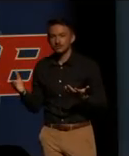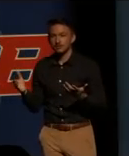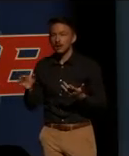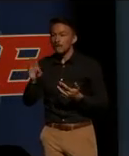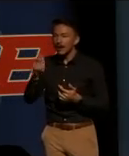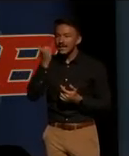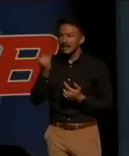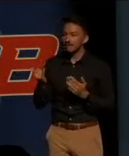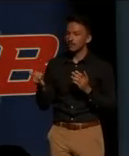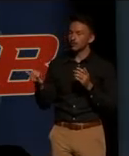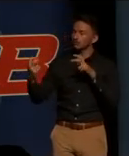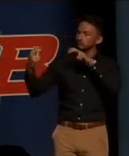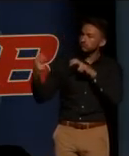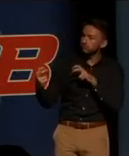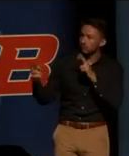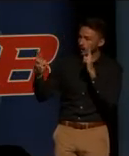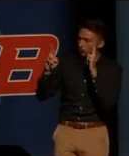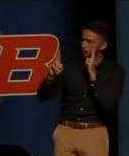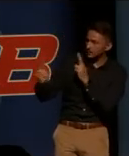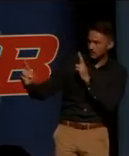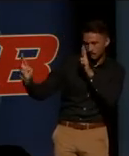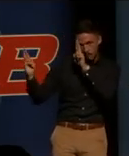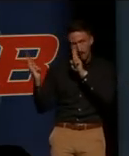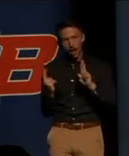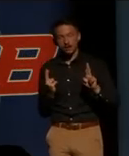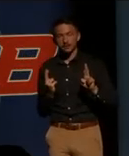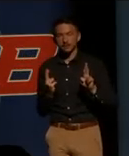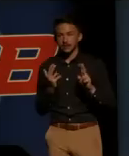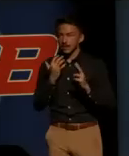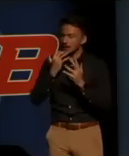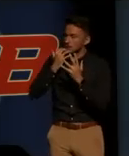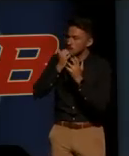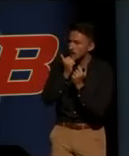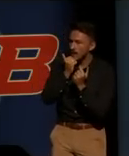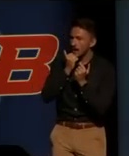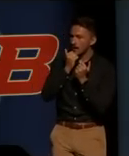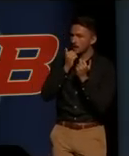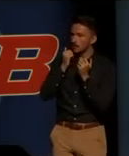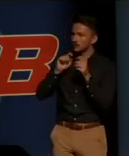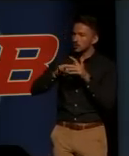they can open their minds to see other perspectives and that you can see theirs.